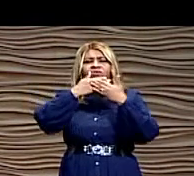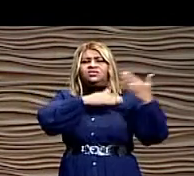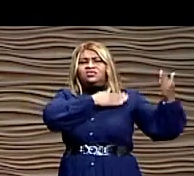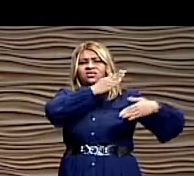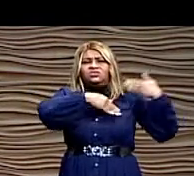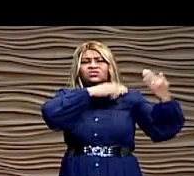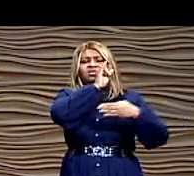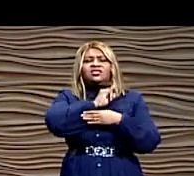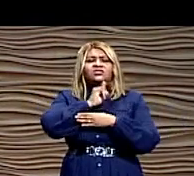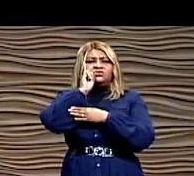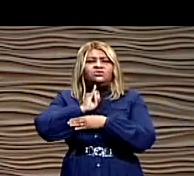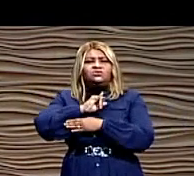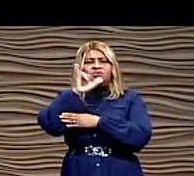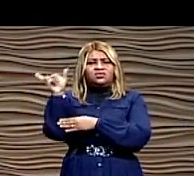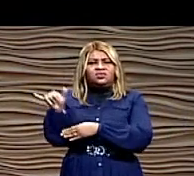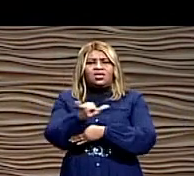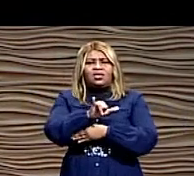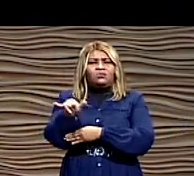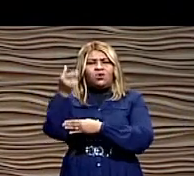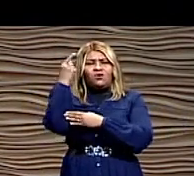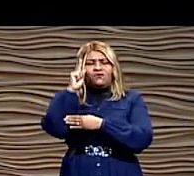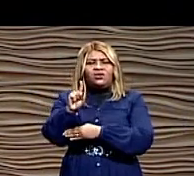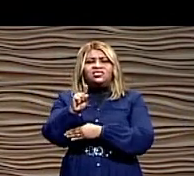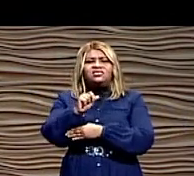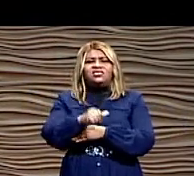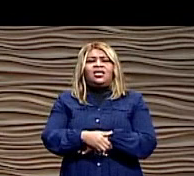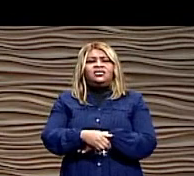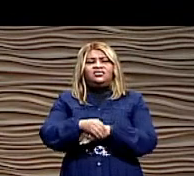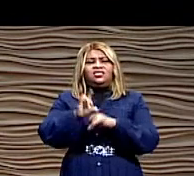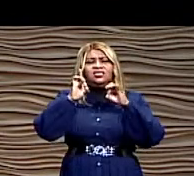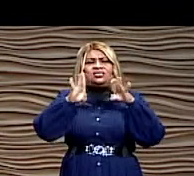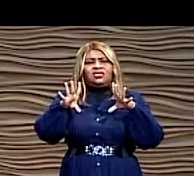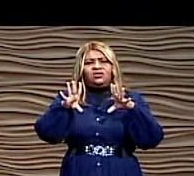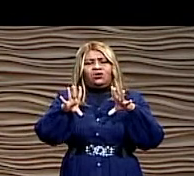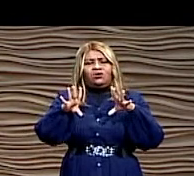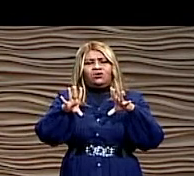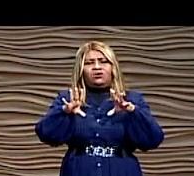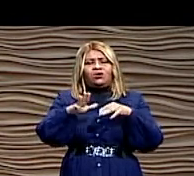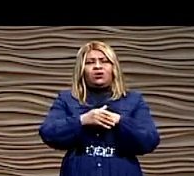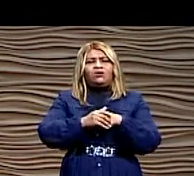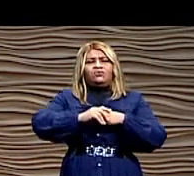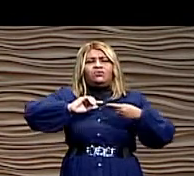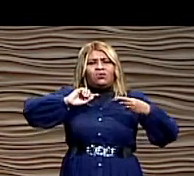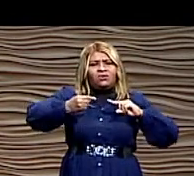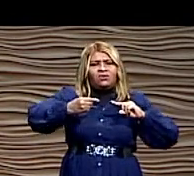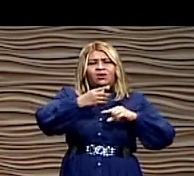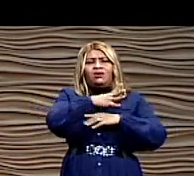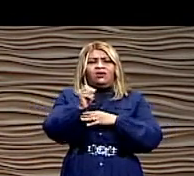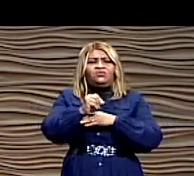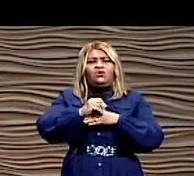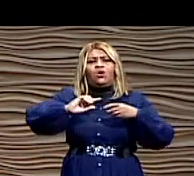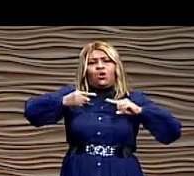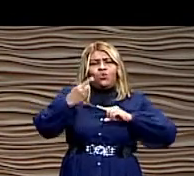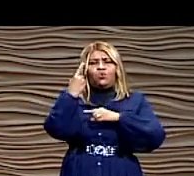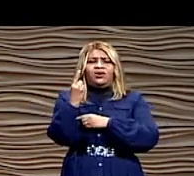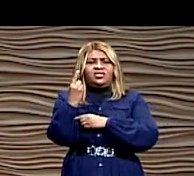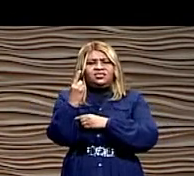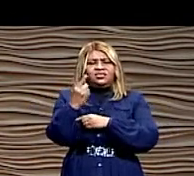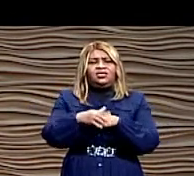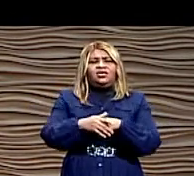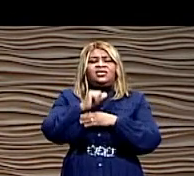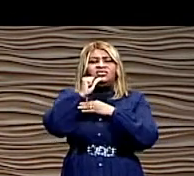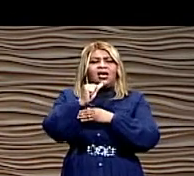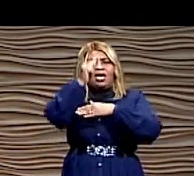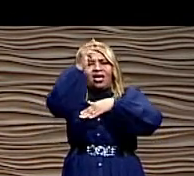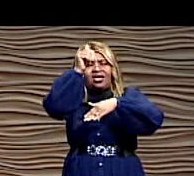of Israel. For he has not despised or scorned the suffering of the afflicted one. He has not hidden his